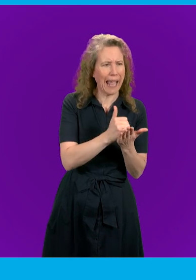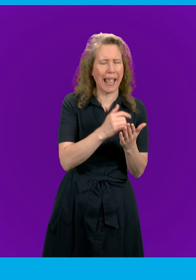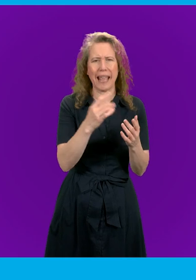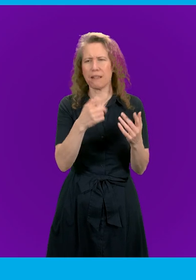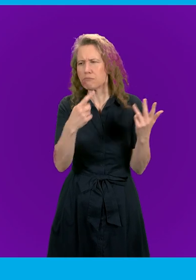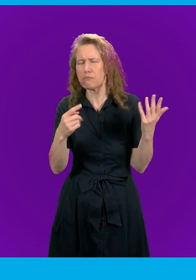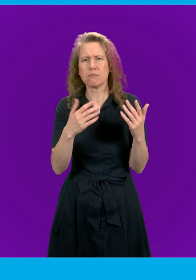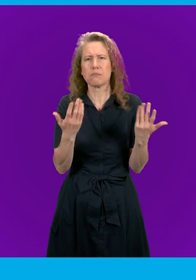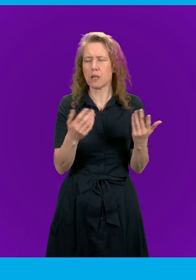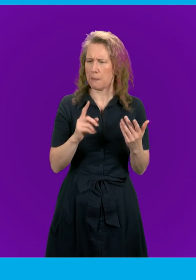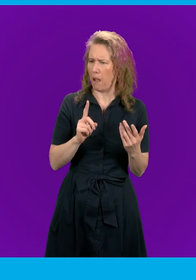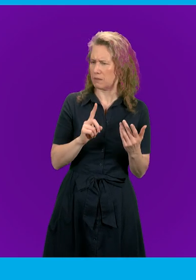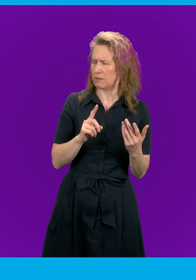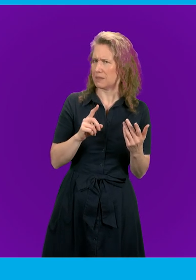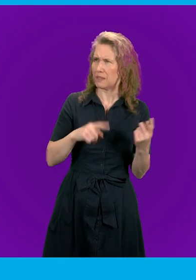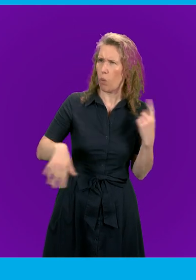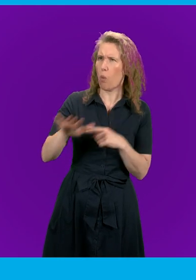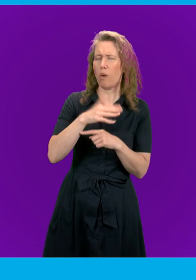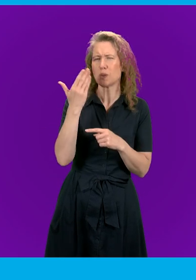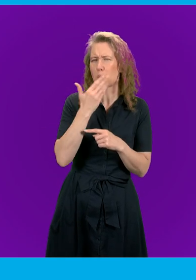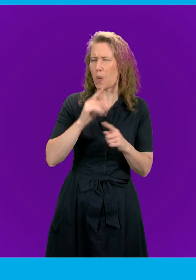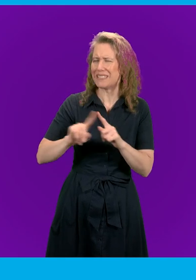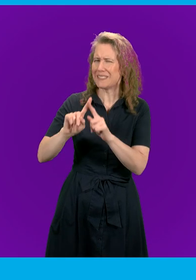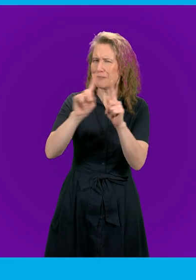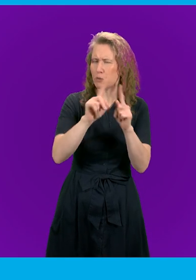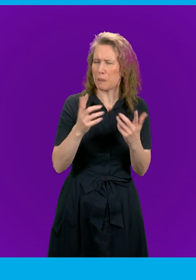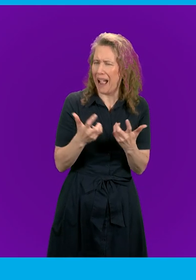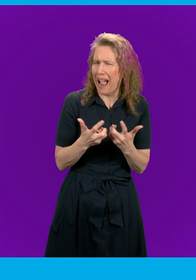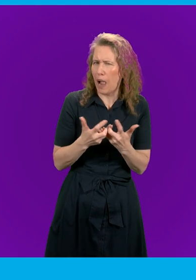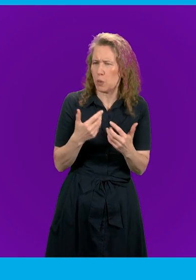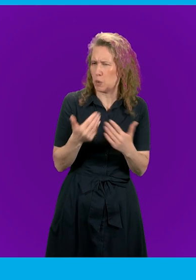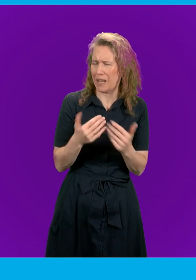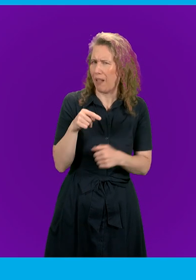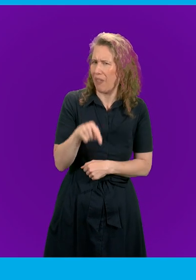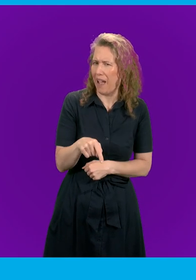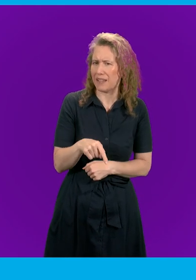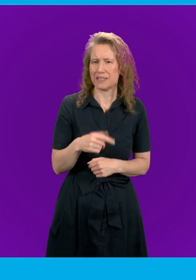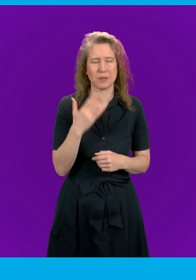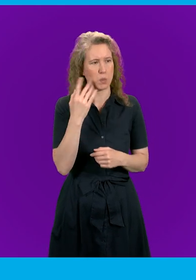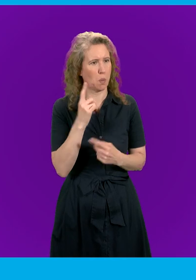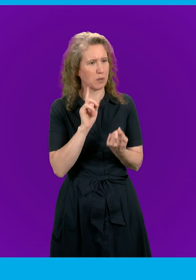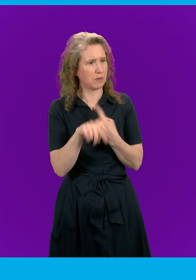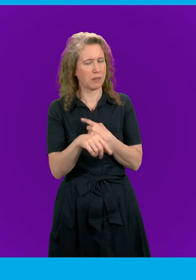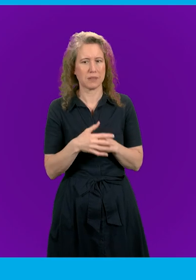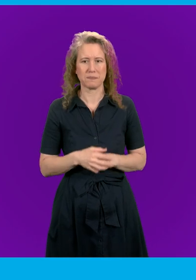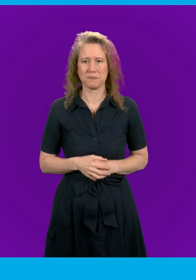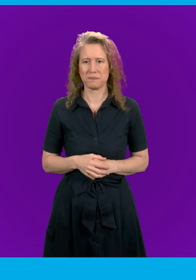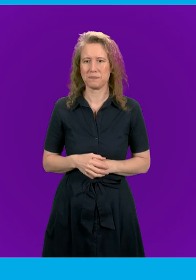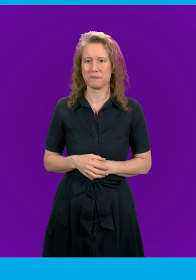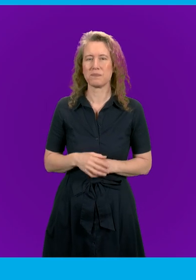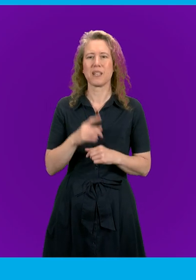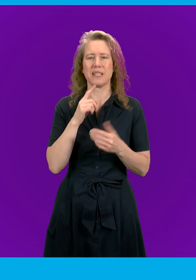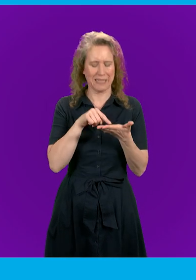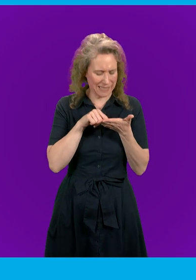says afford, in denominational schools. How would you tackle that? I don't know who wrote this question, but it says afford.